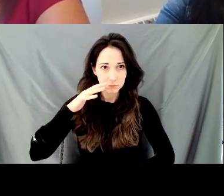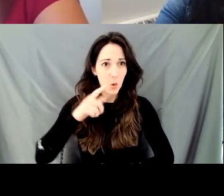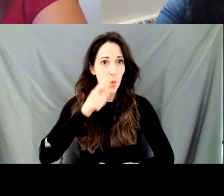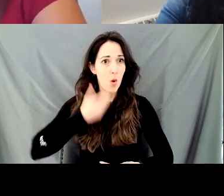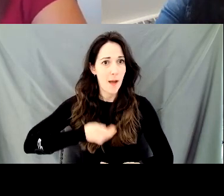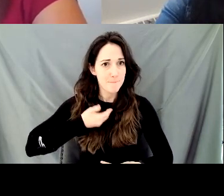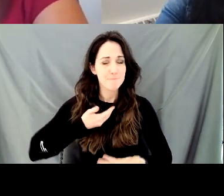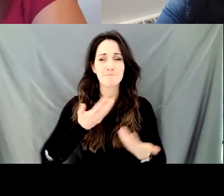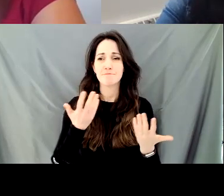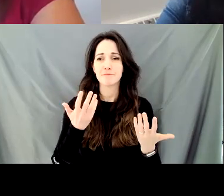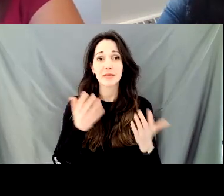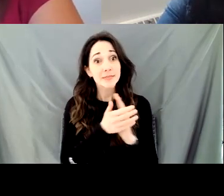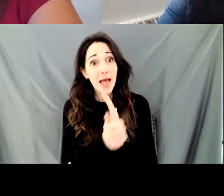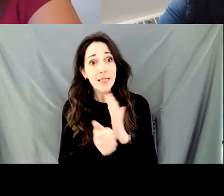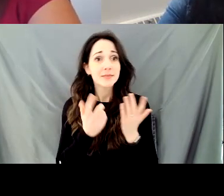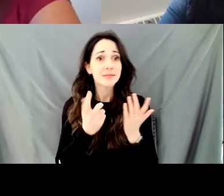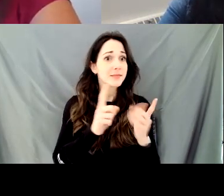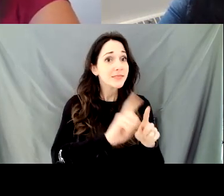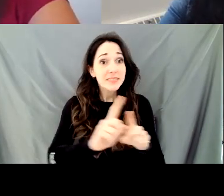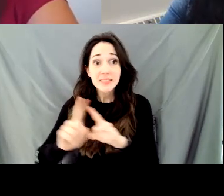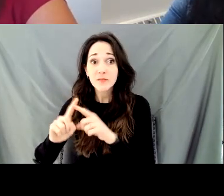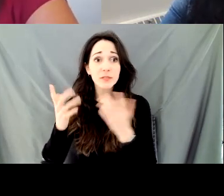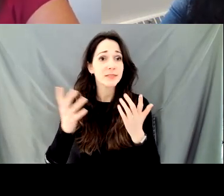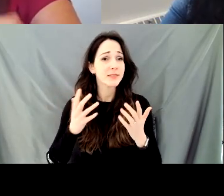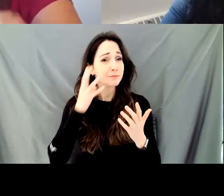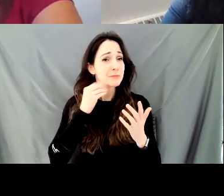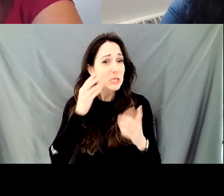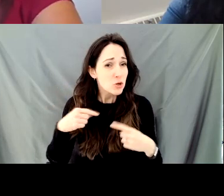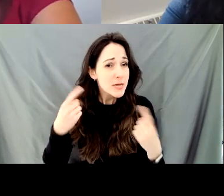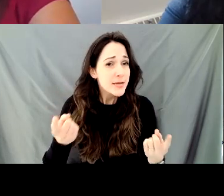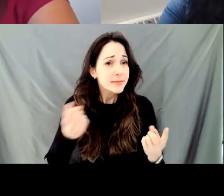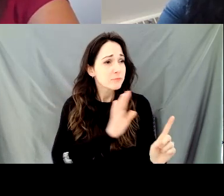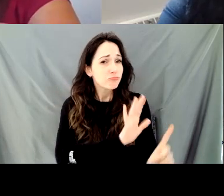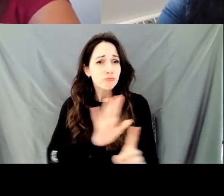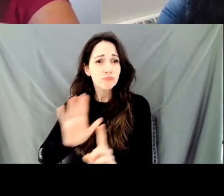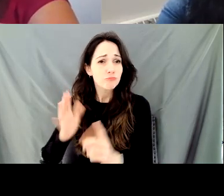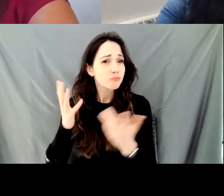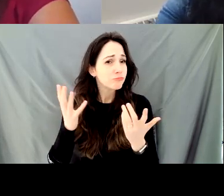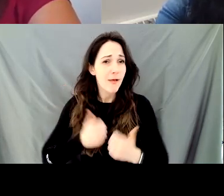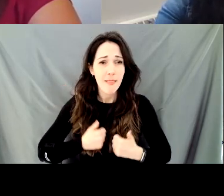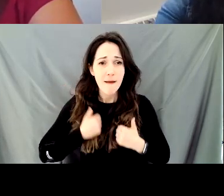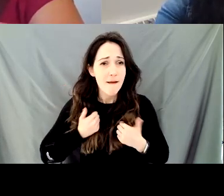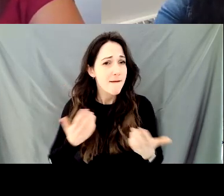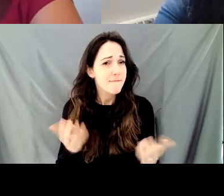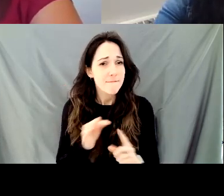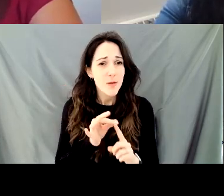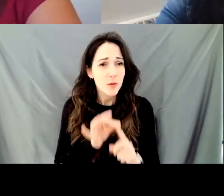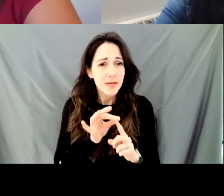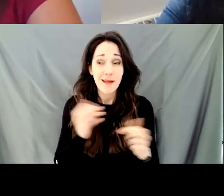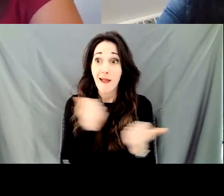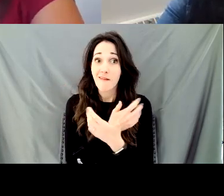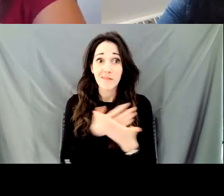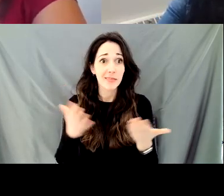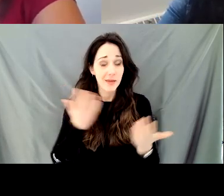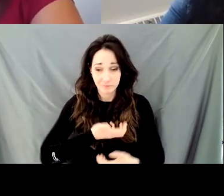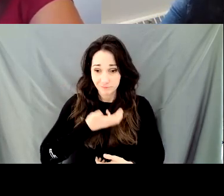differences, our lived experiences, our abilities, all the things that we bring to the table that make us who we are and